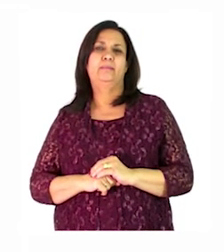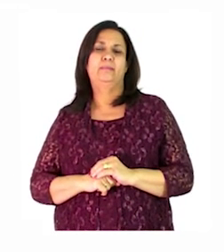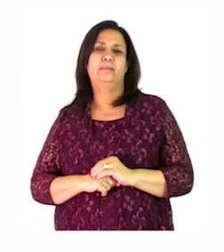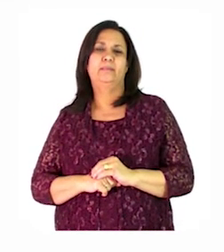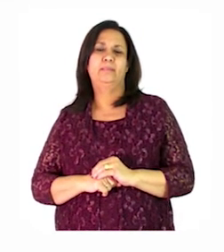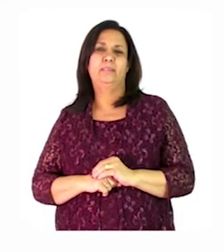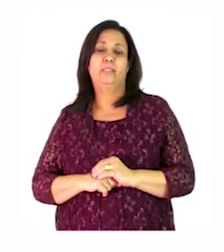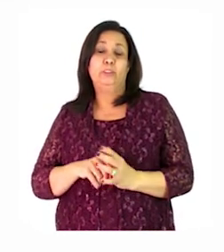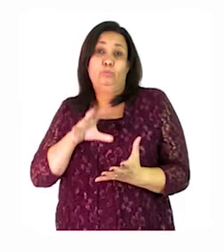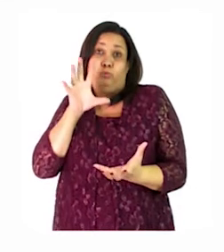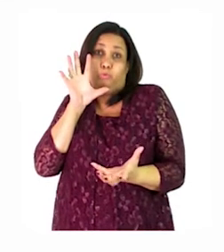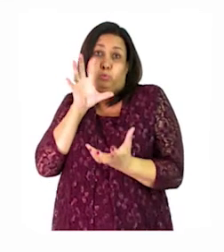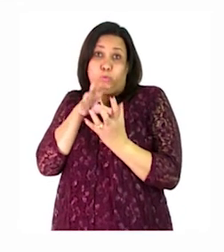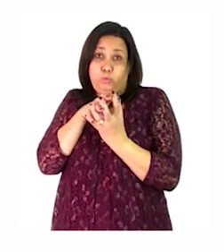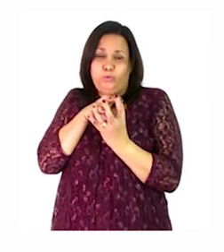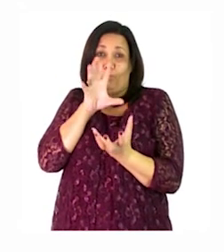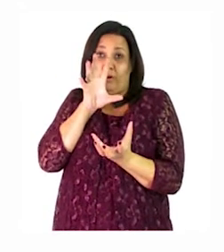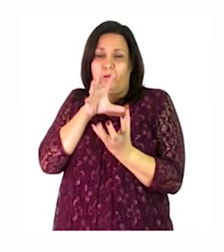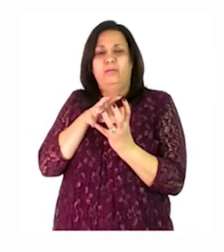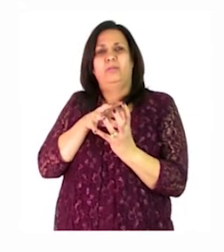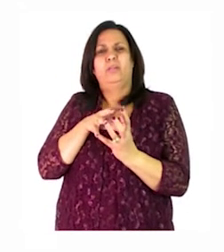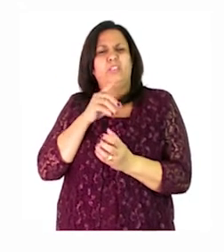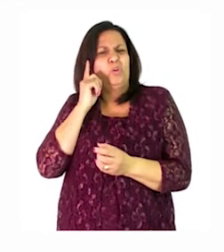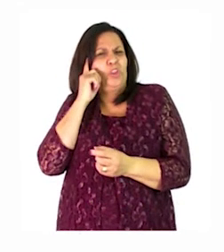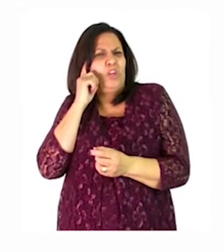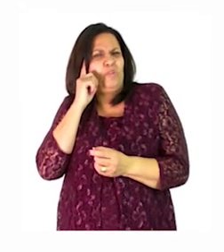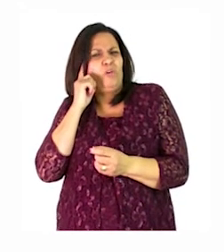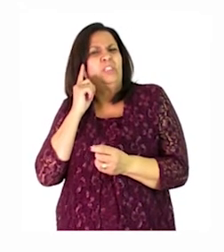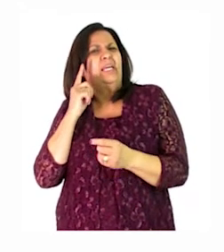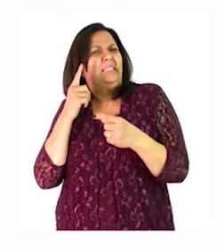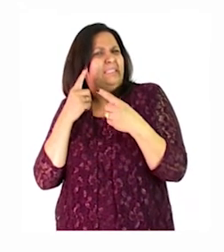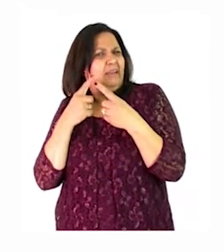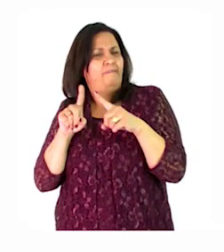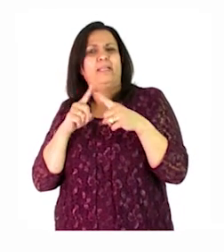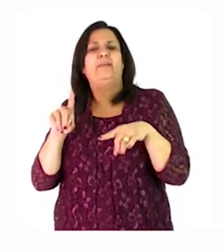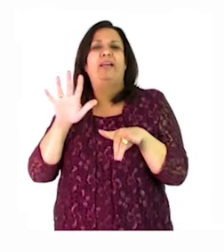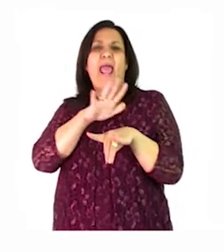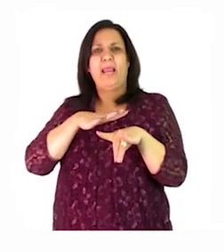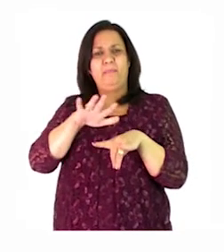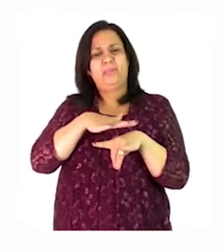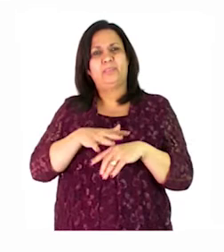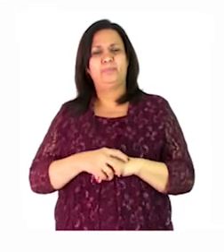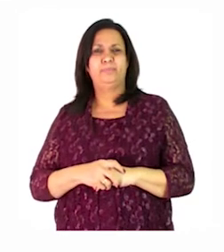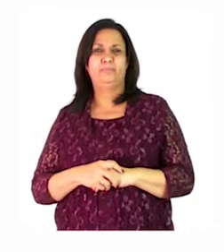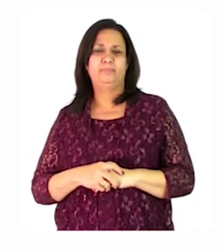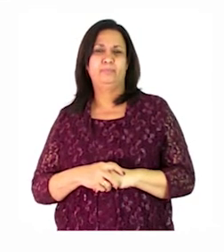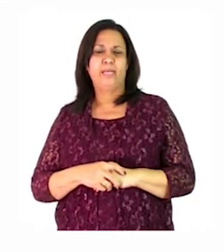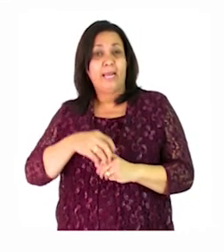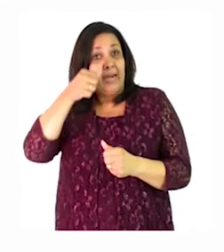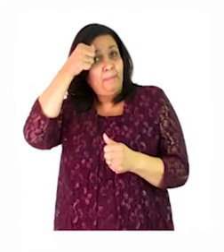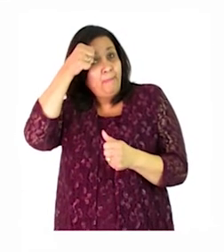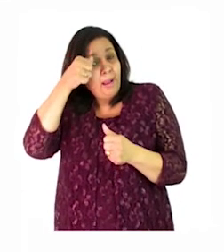a crocodile. So think of all those other animals. So